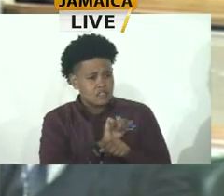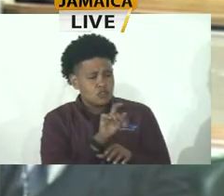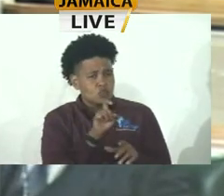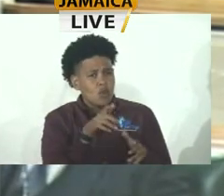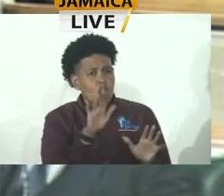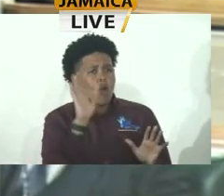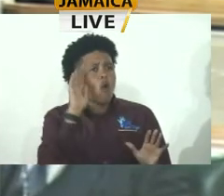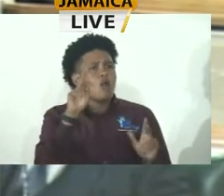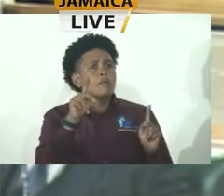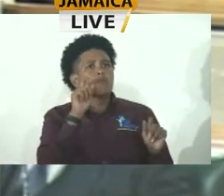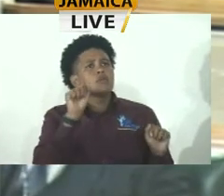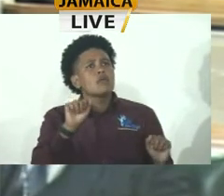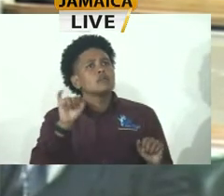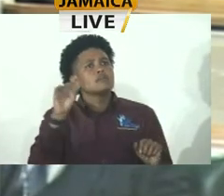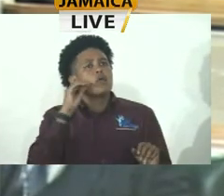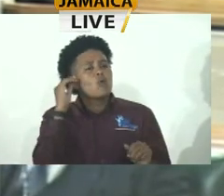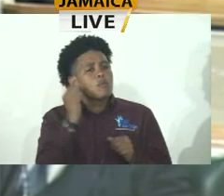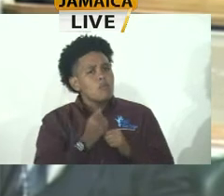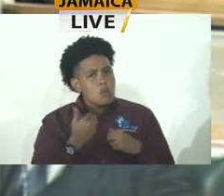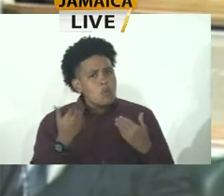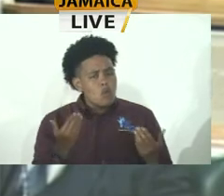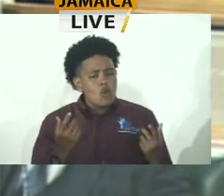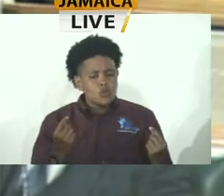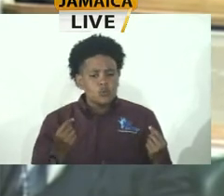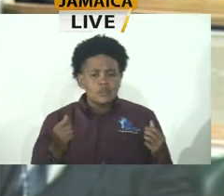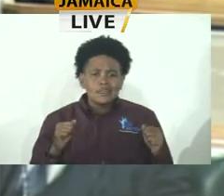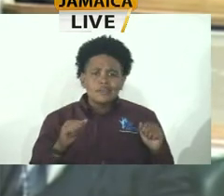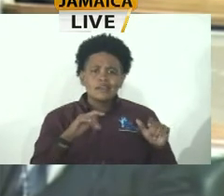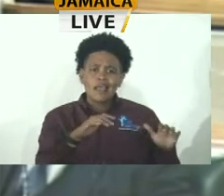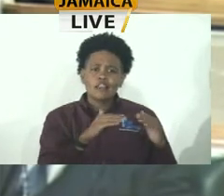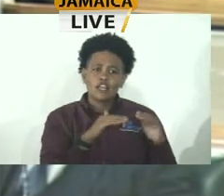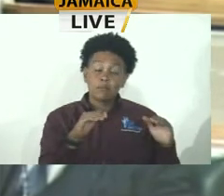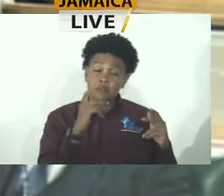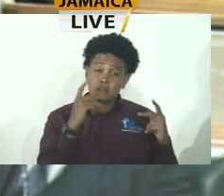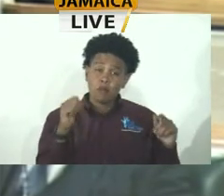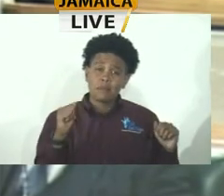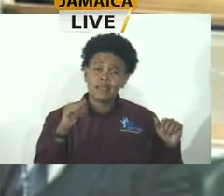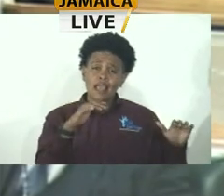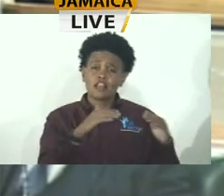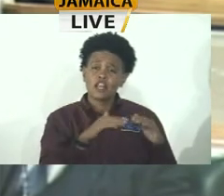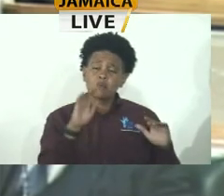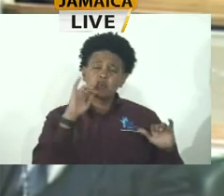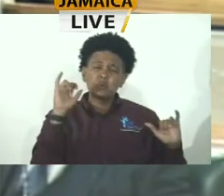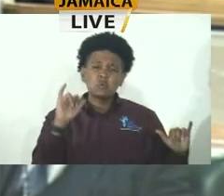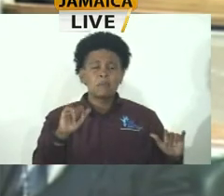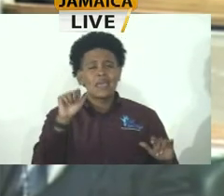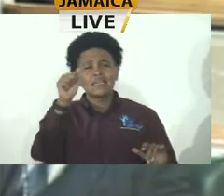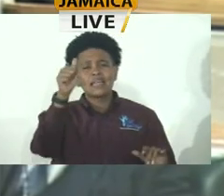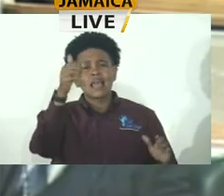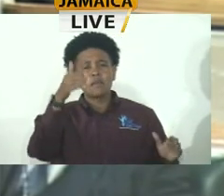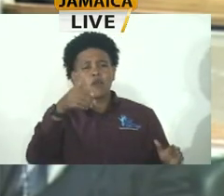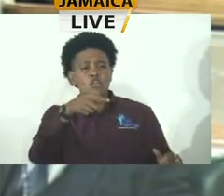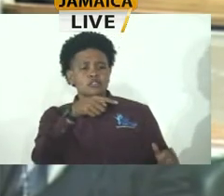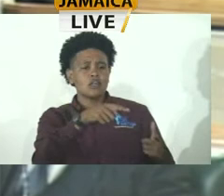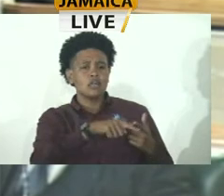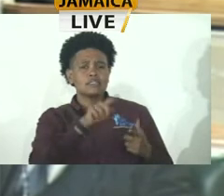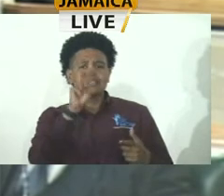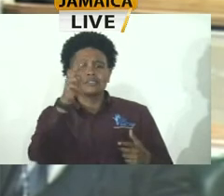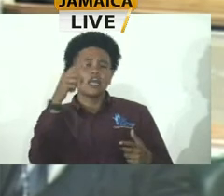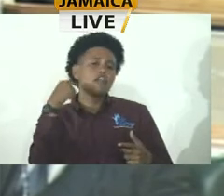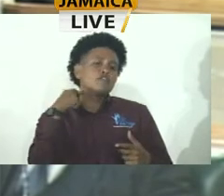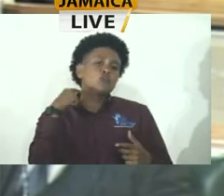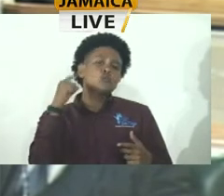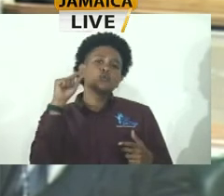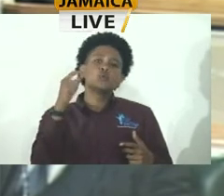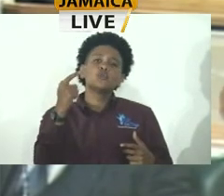from home to do so the gathering limit the public gathering limit will remain at 10 persons until the 2nd of june